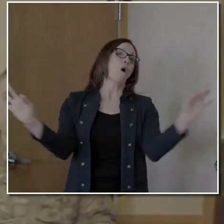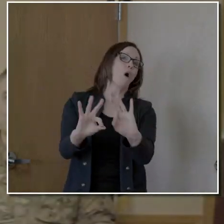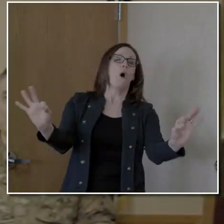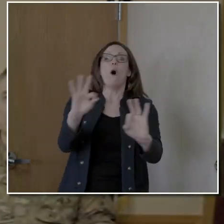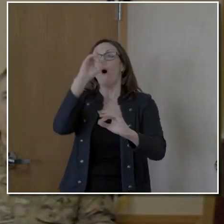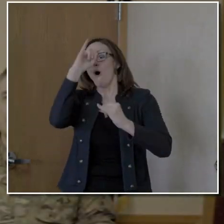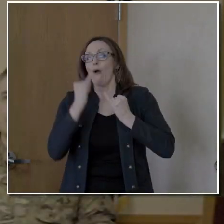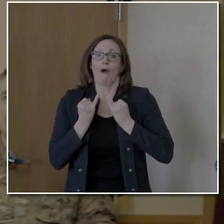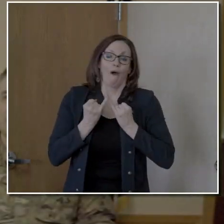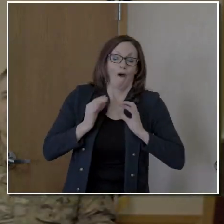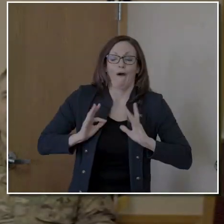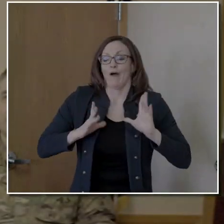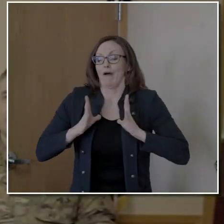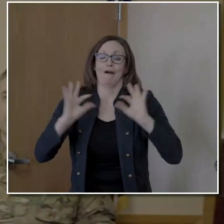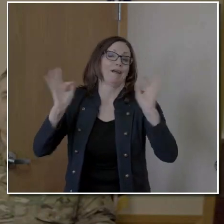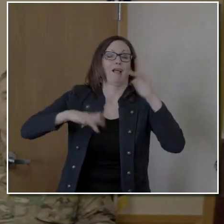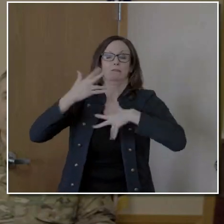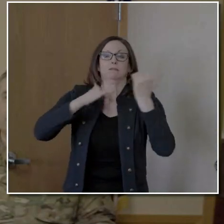We'll next go to Chuck Kornbach with Milwaukee Public Radio.